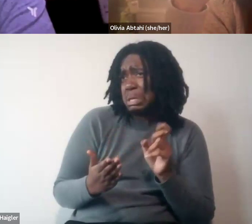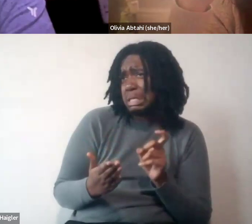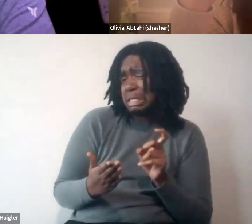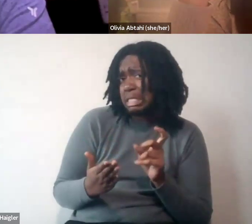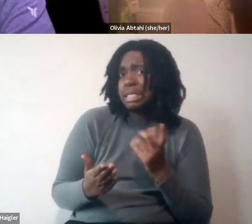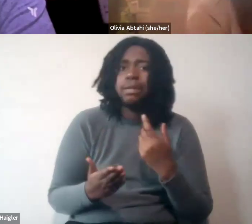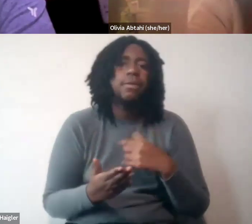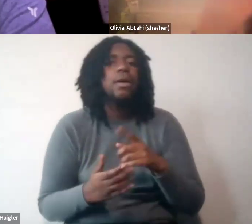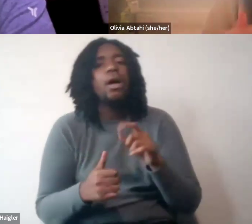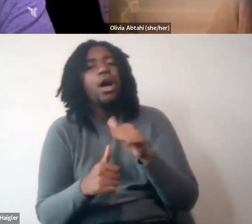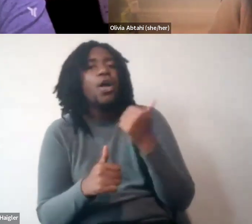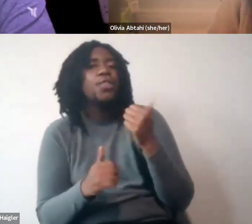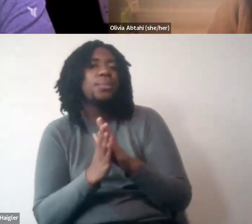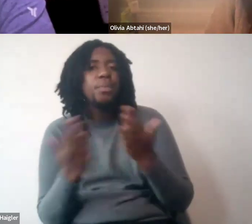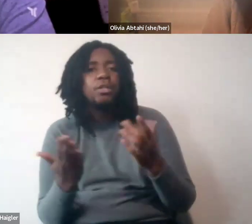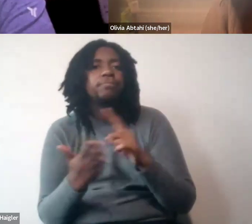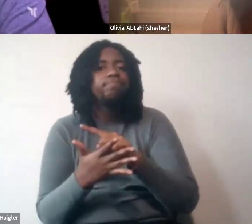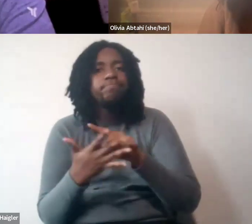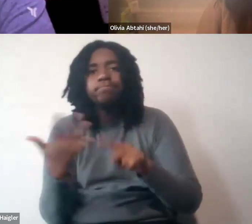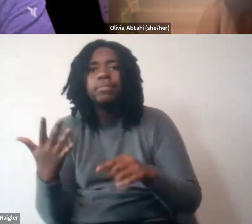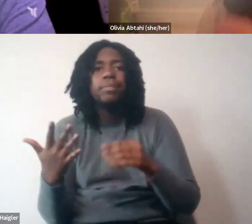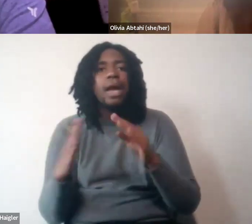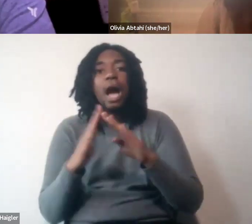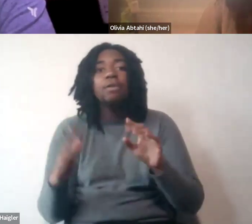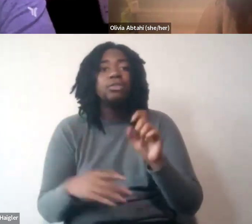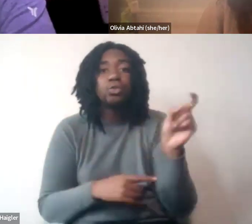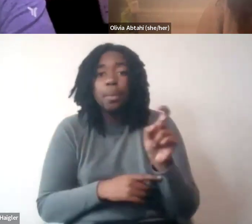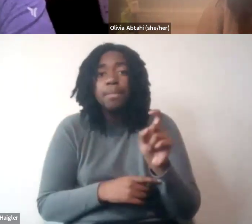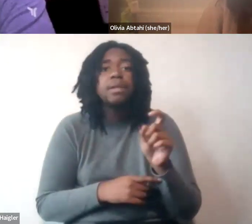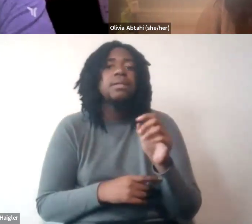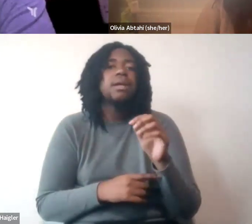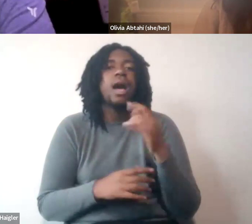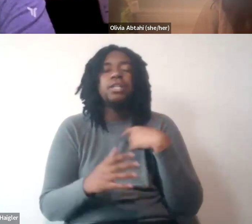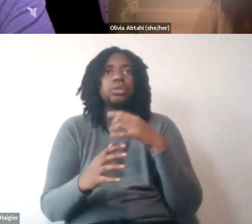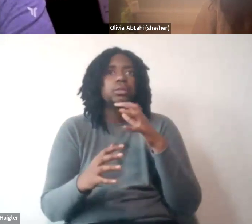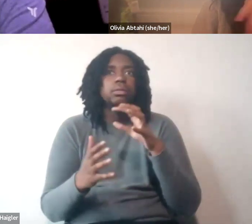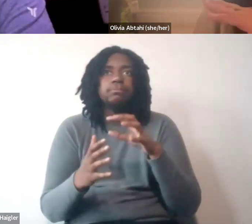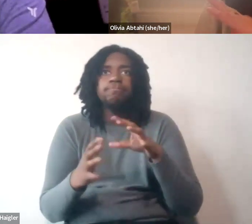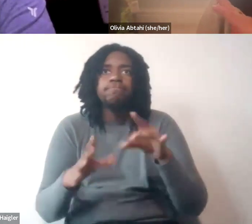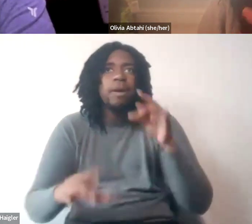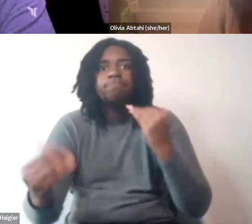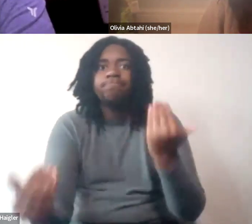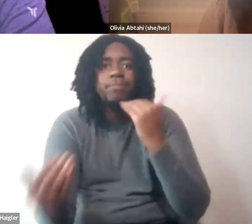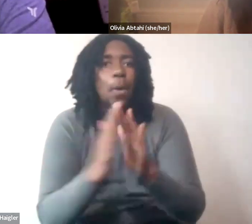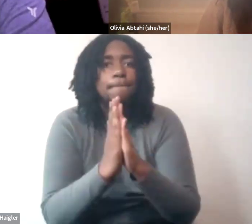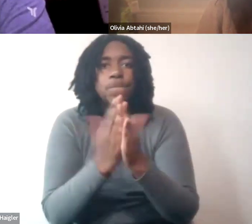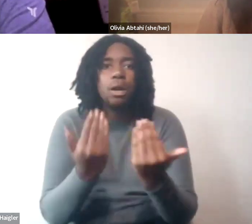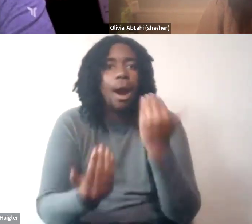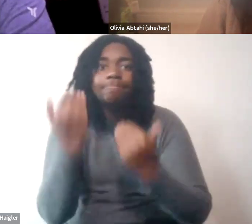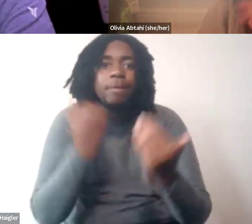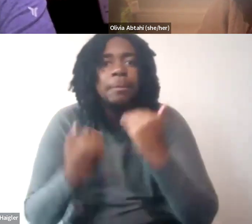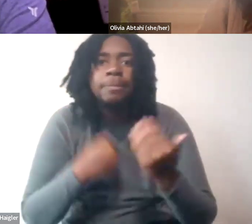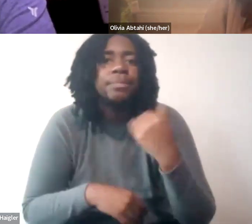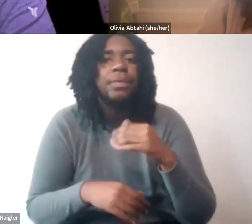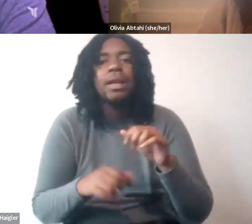Children by Garth Nix, House of Scorpion by Nancy Farmer. I just ate up anything that could potentially have a flux capacitor in